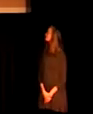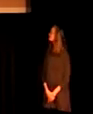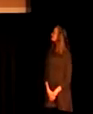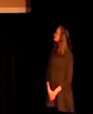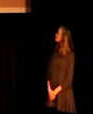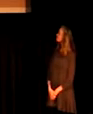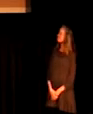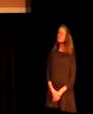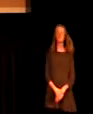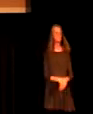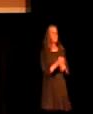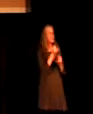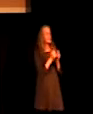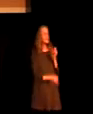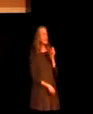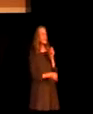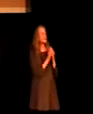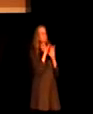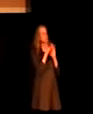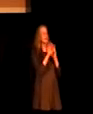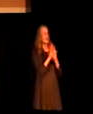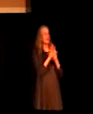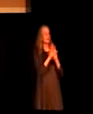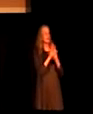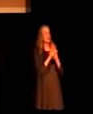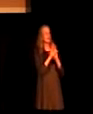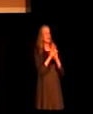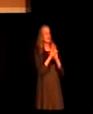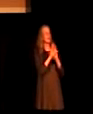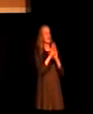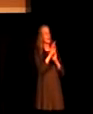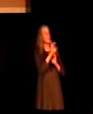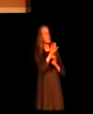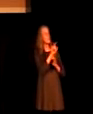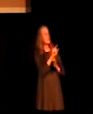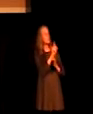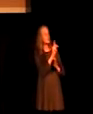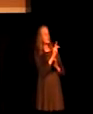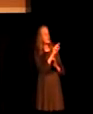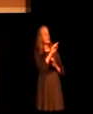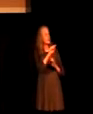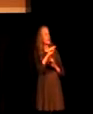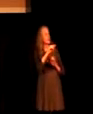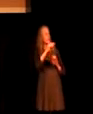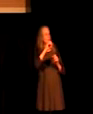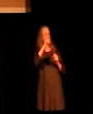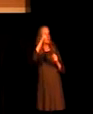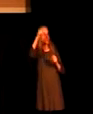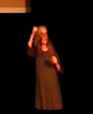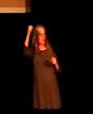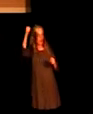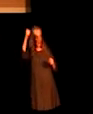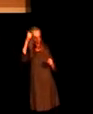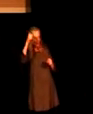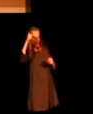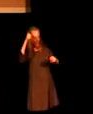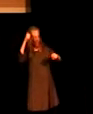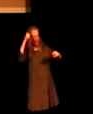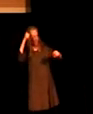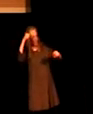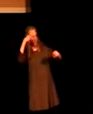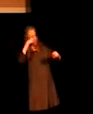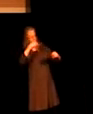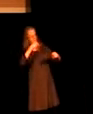So, last slide, the Earth from 1 billion kilometers away, and now we have one even farther away